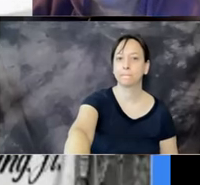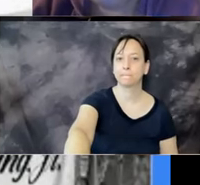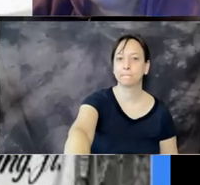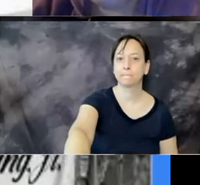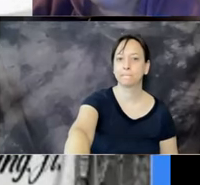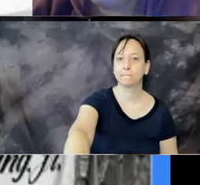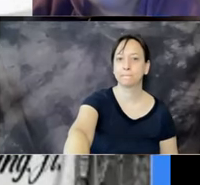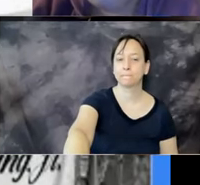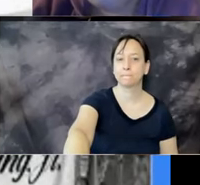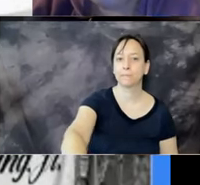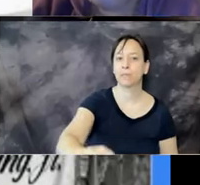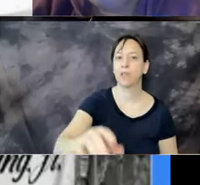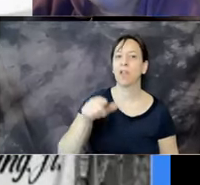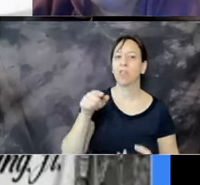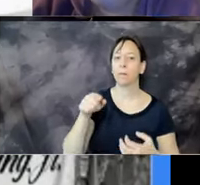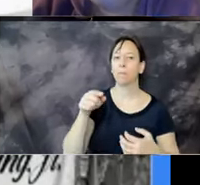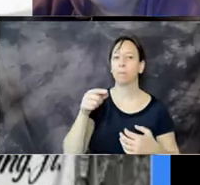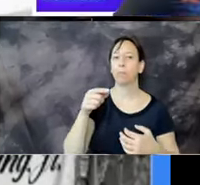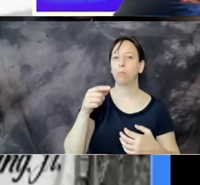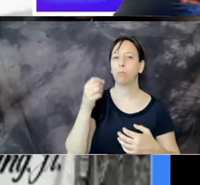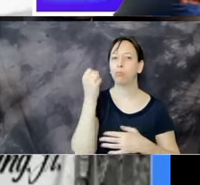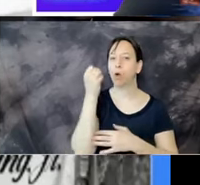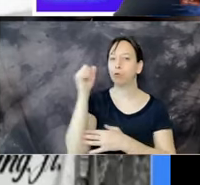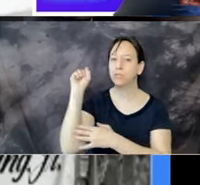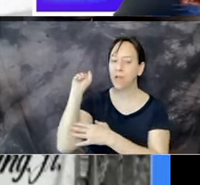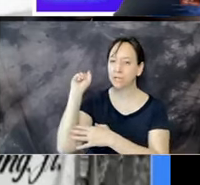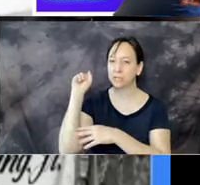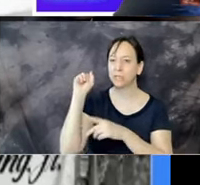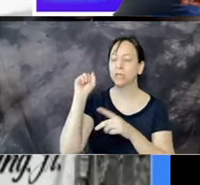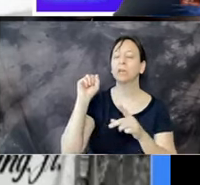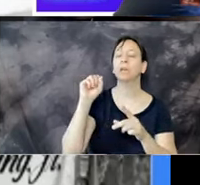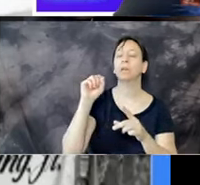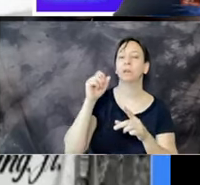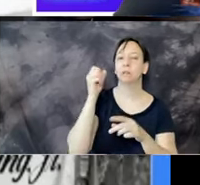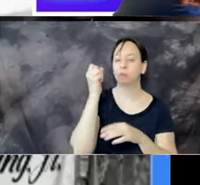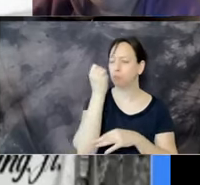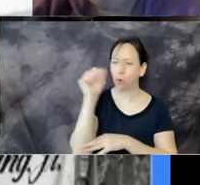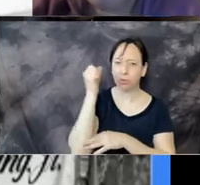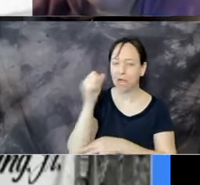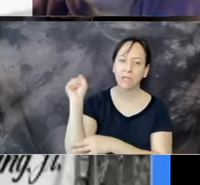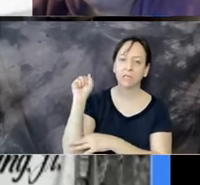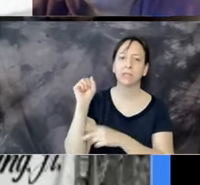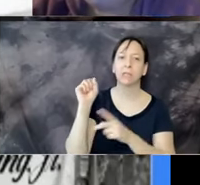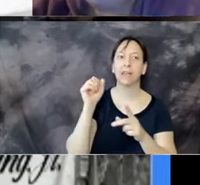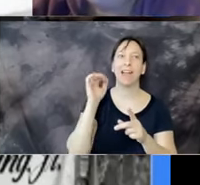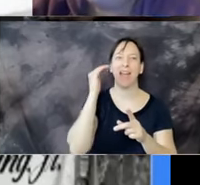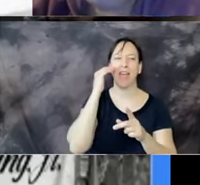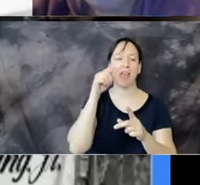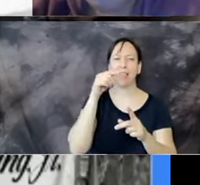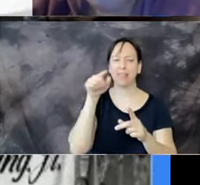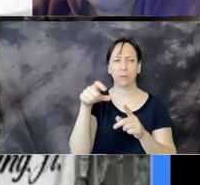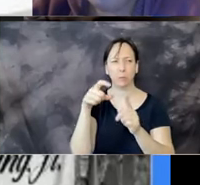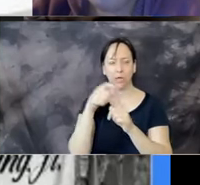protests, P-R-O. Protest? Protest. I know this word. I don't know this